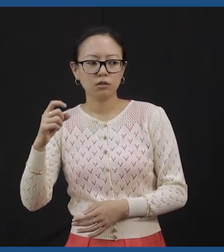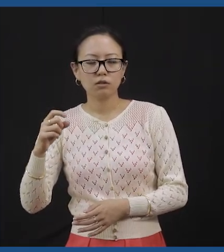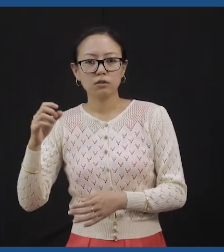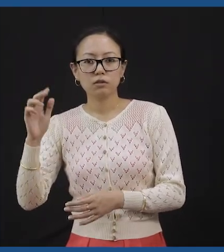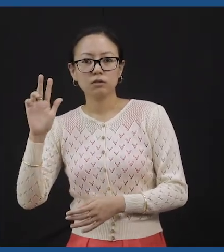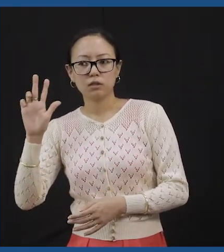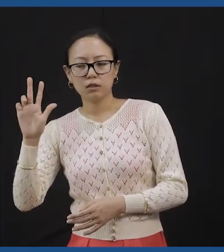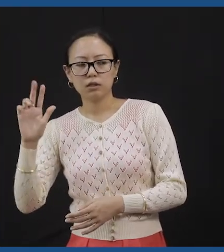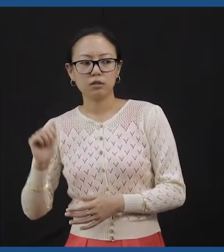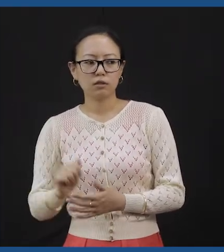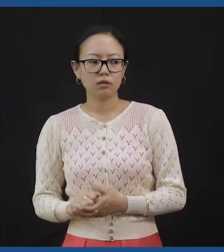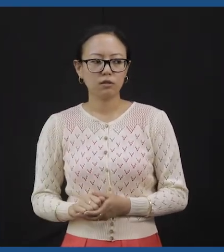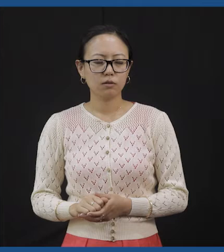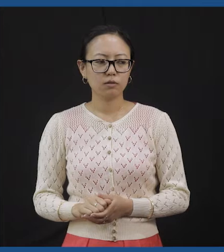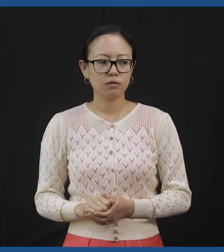here.